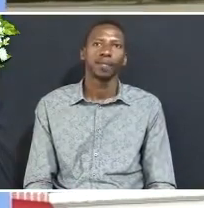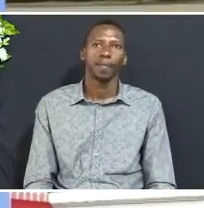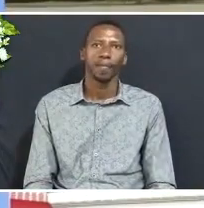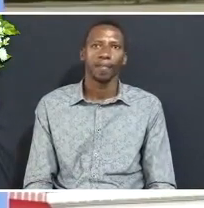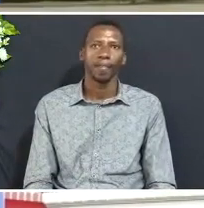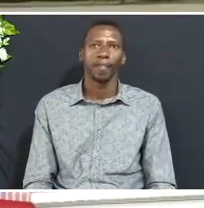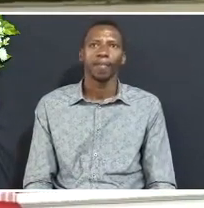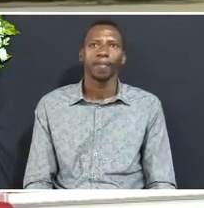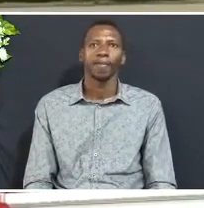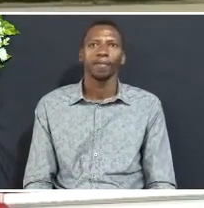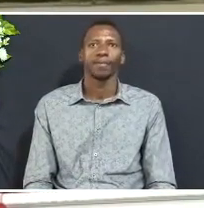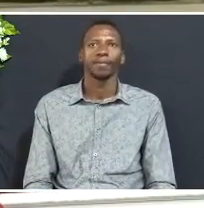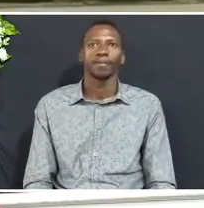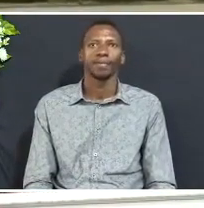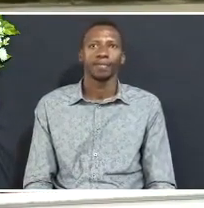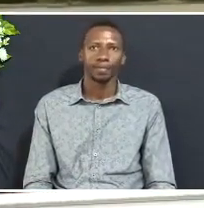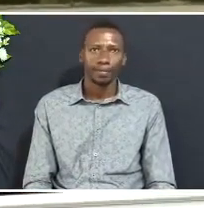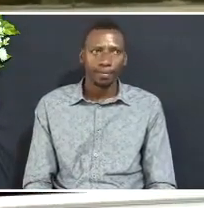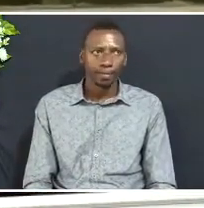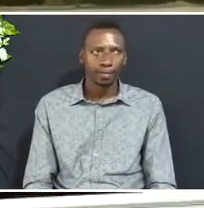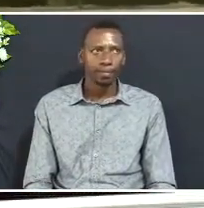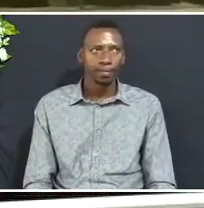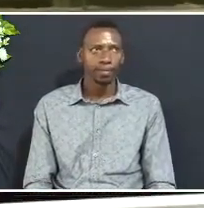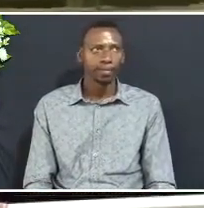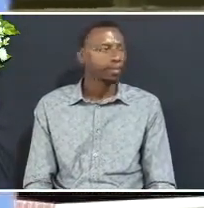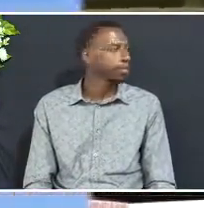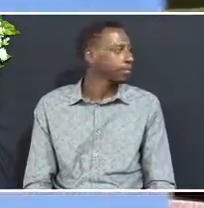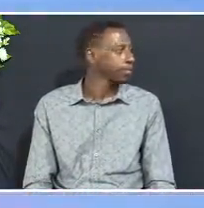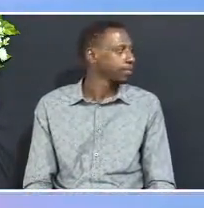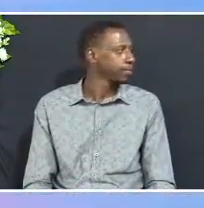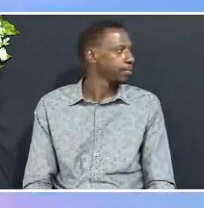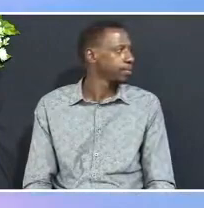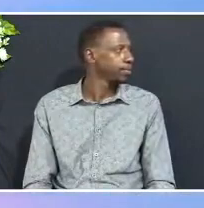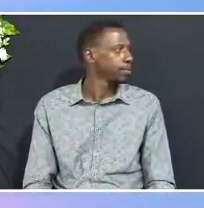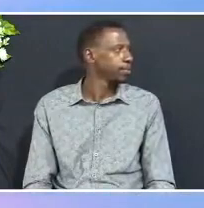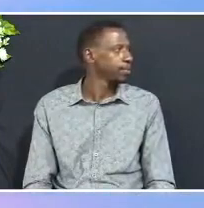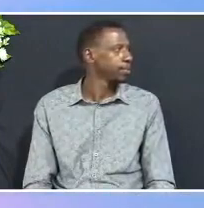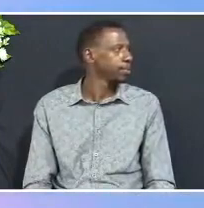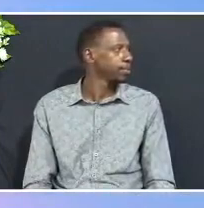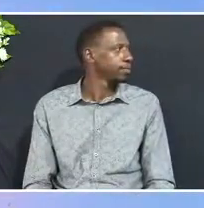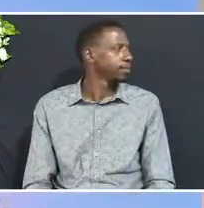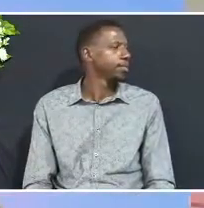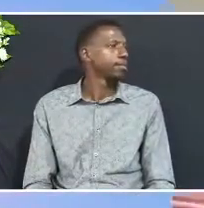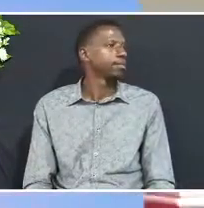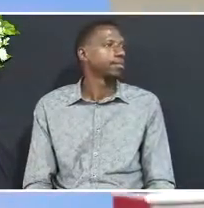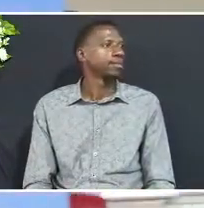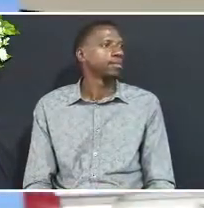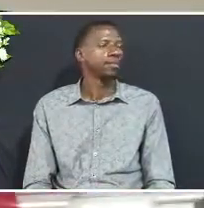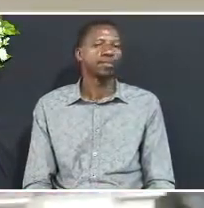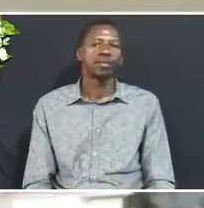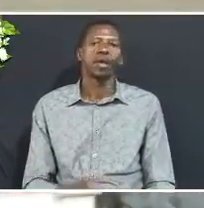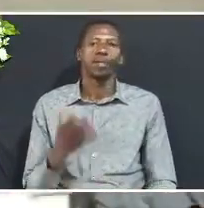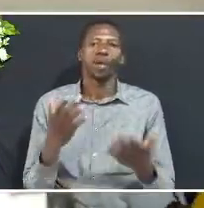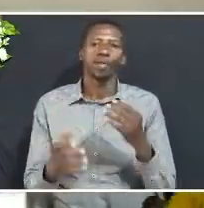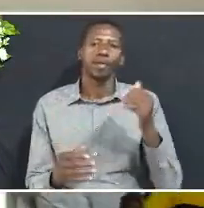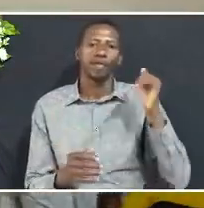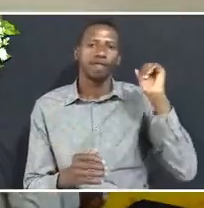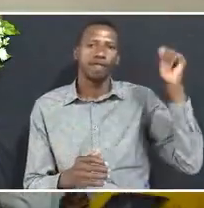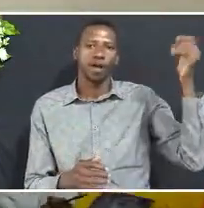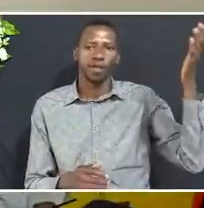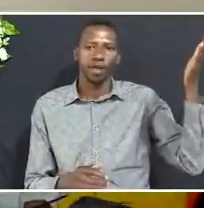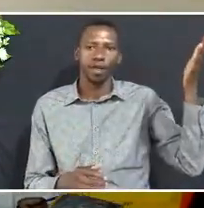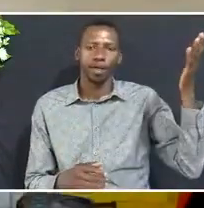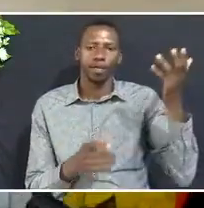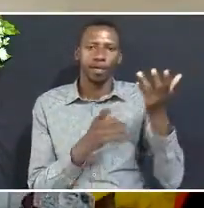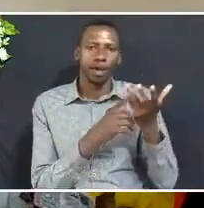be guided. Just right here for a while, you sit. And maybe from that corner over there, how many